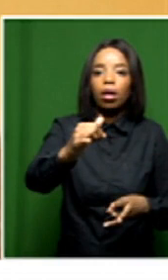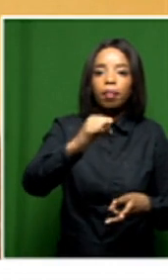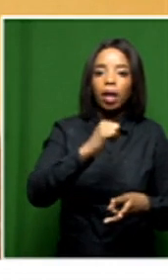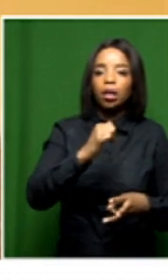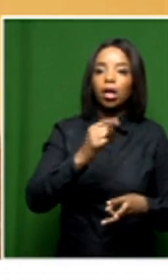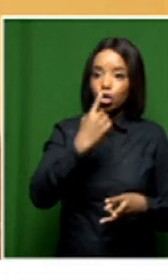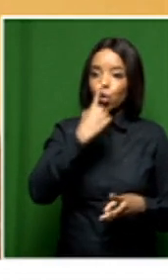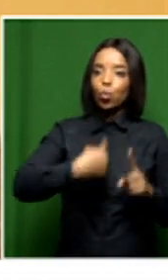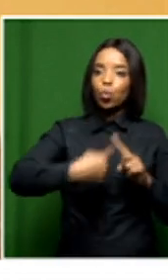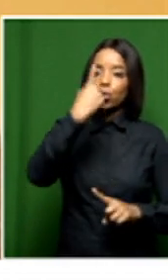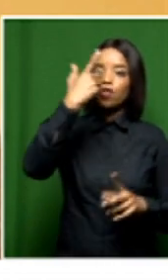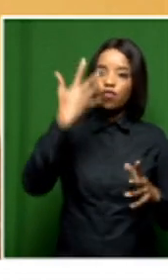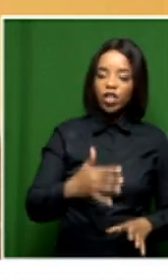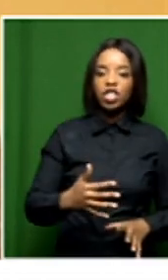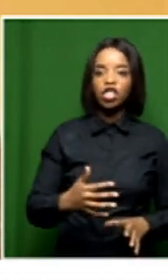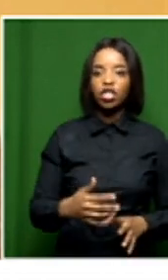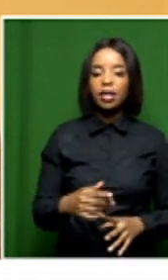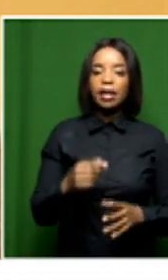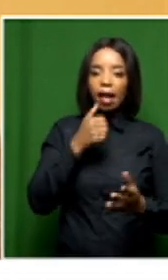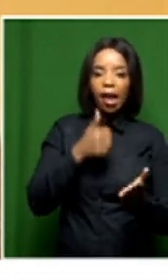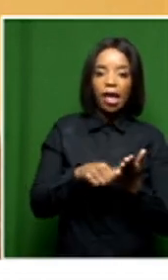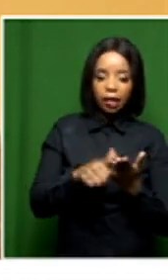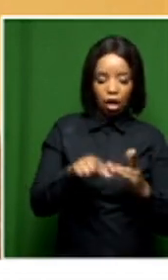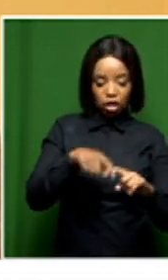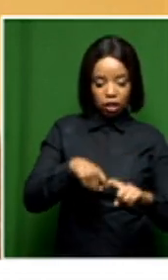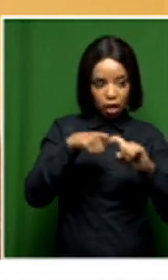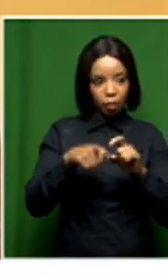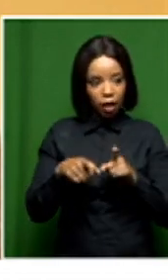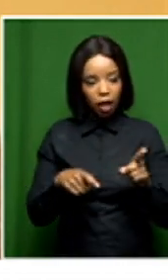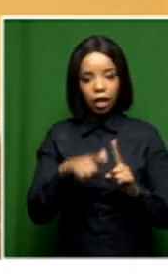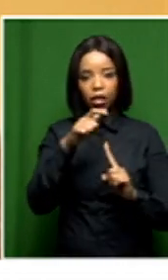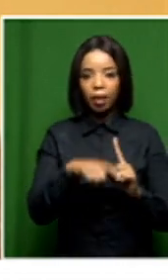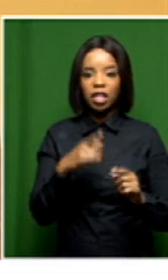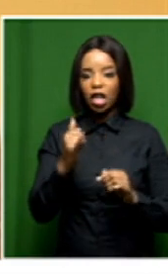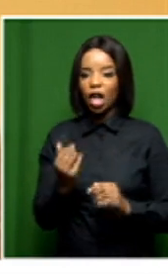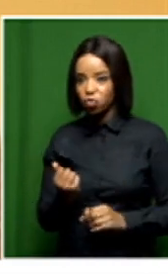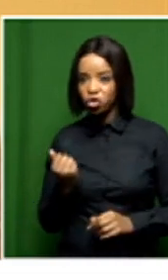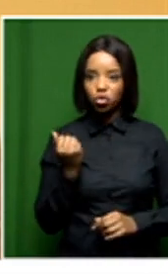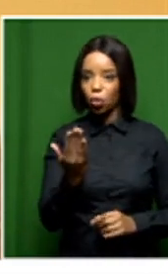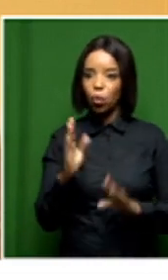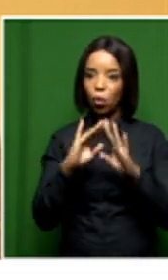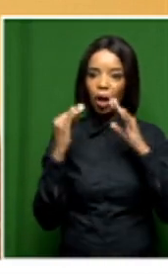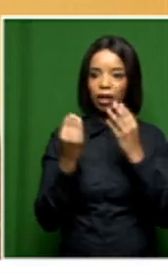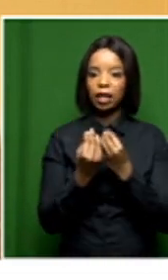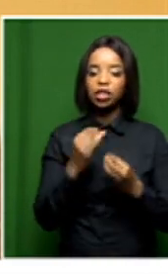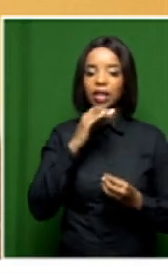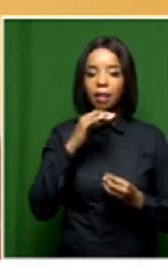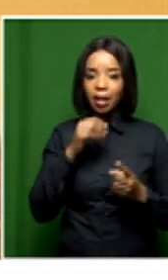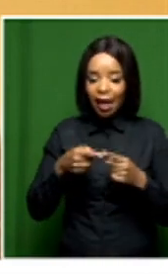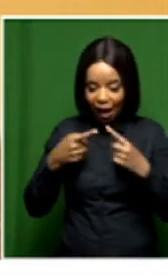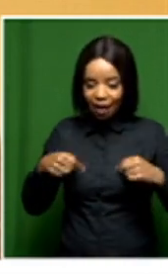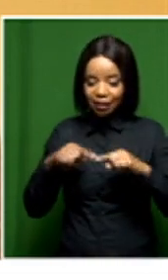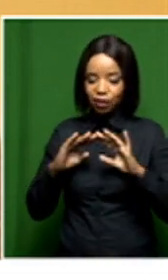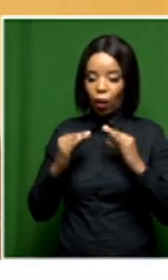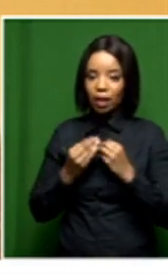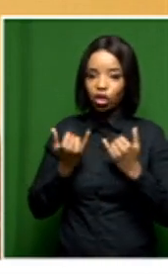people or you serve people with letters of suspension, and now they are suing the organization, and there's a money that we as an organization have to